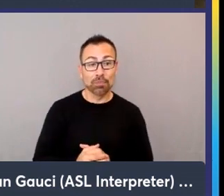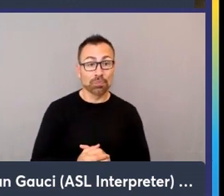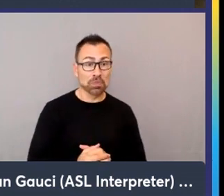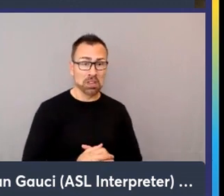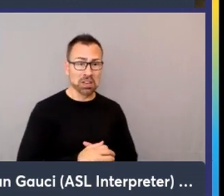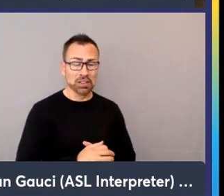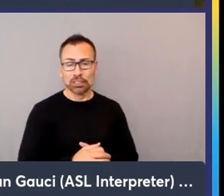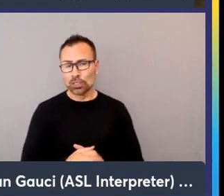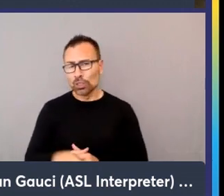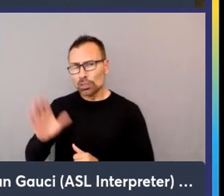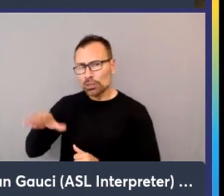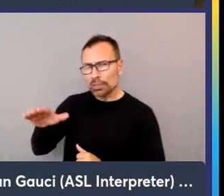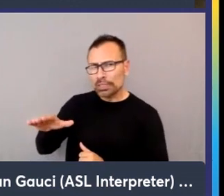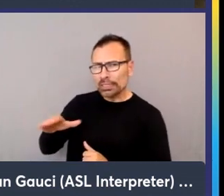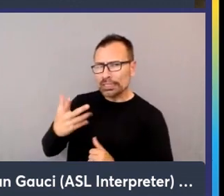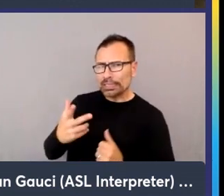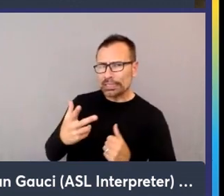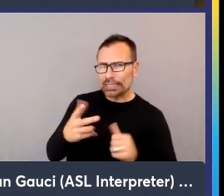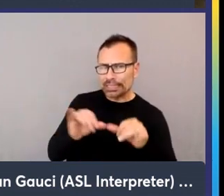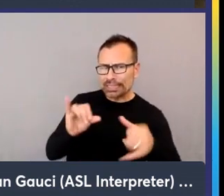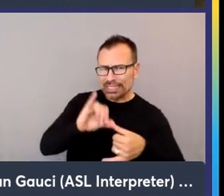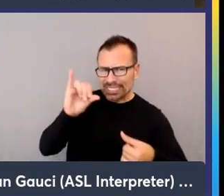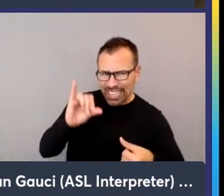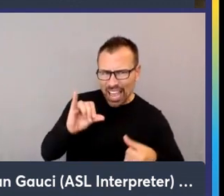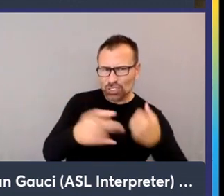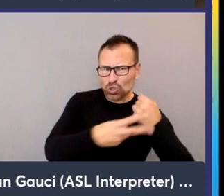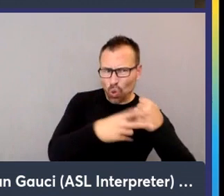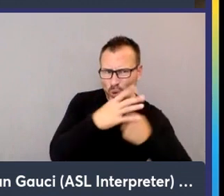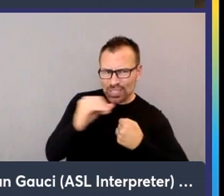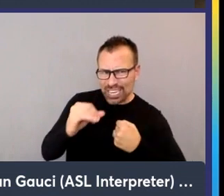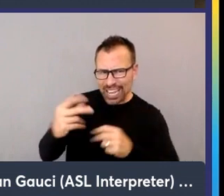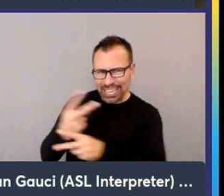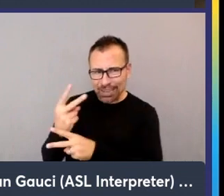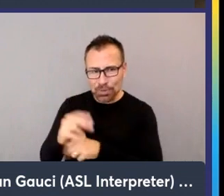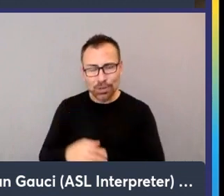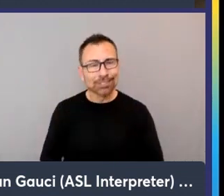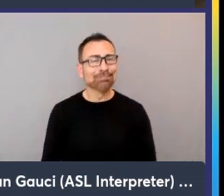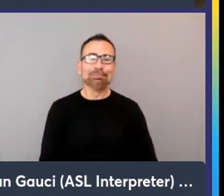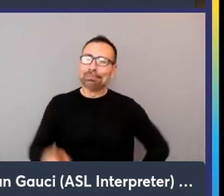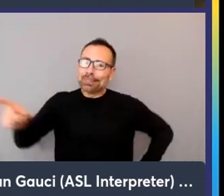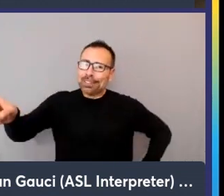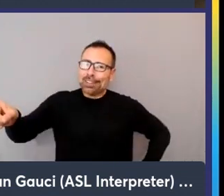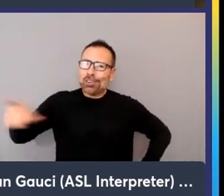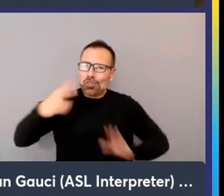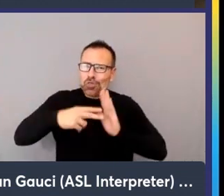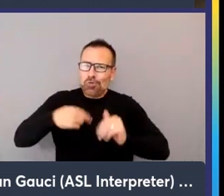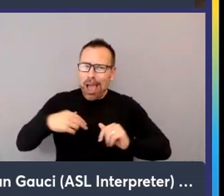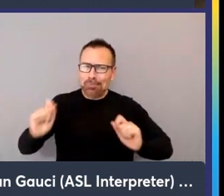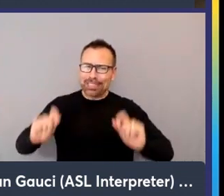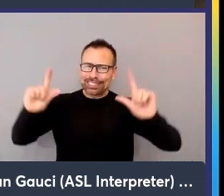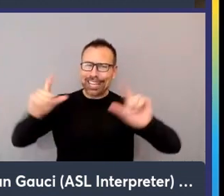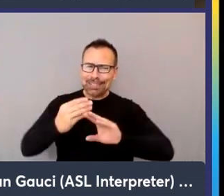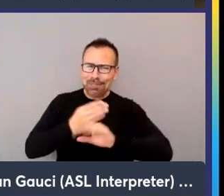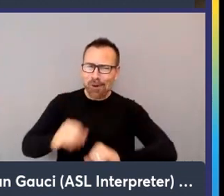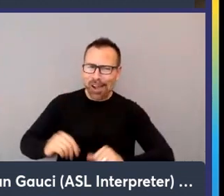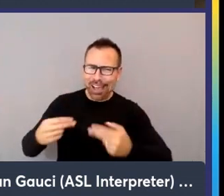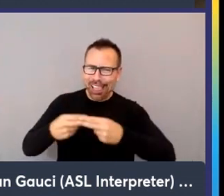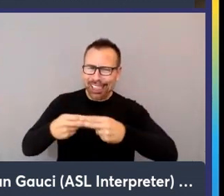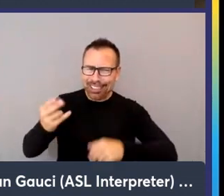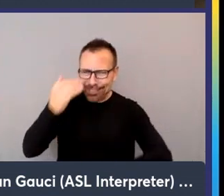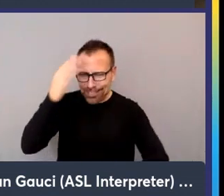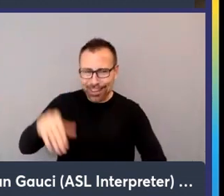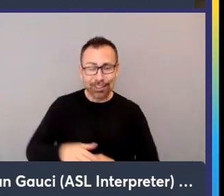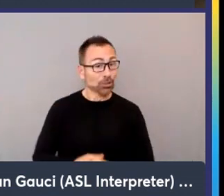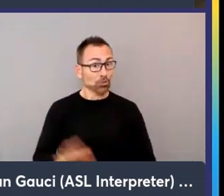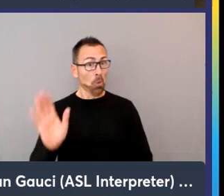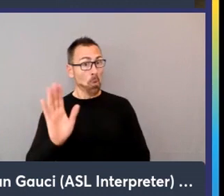is excellent. Steve, you're like, almost it's as if, you know, you've read my slides. So no, honestly, I didn't. I'm new.